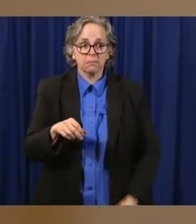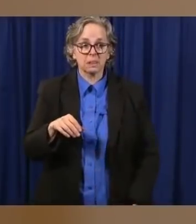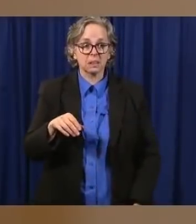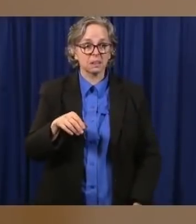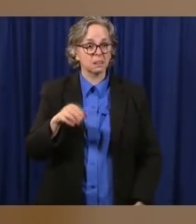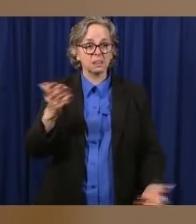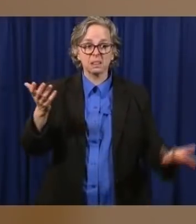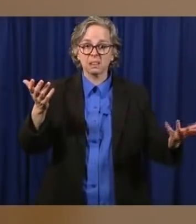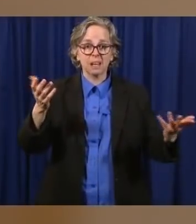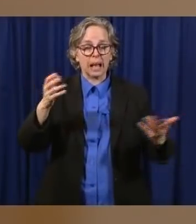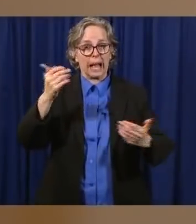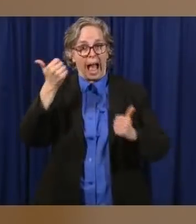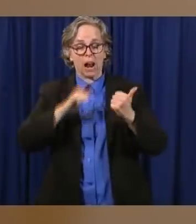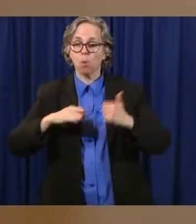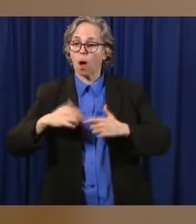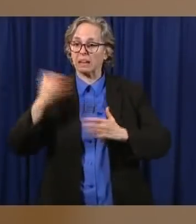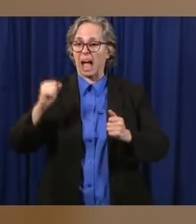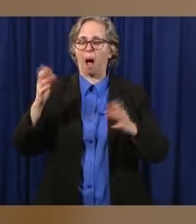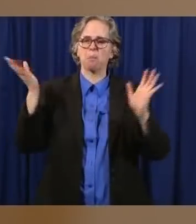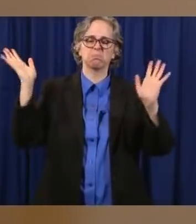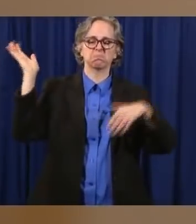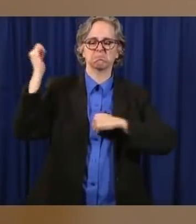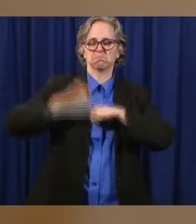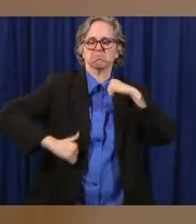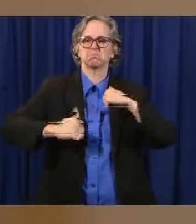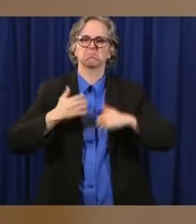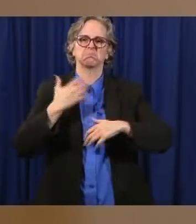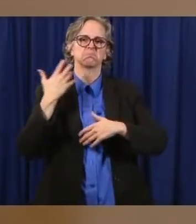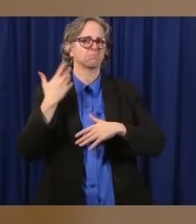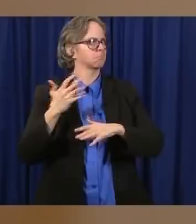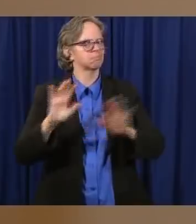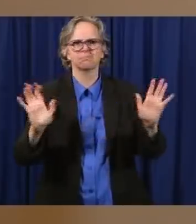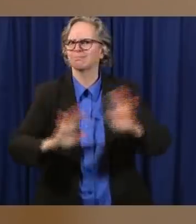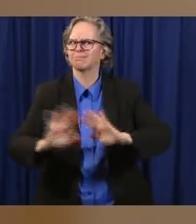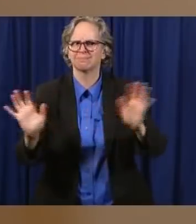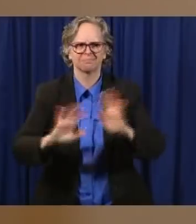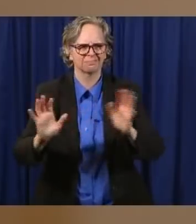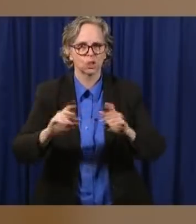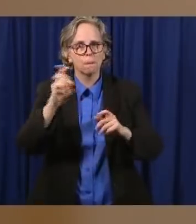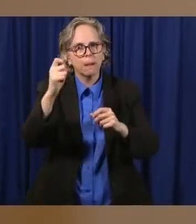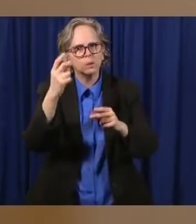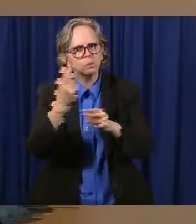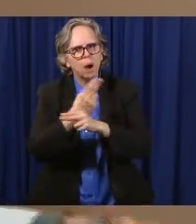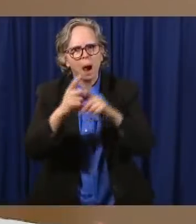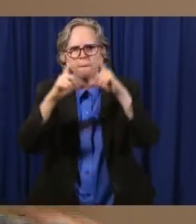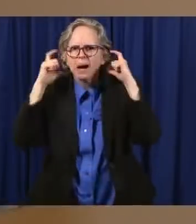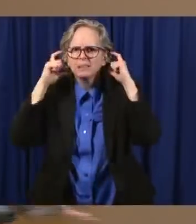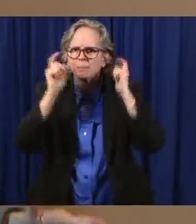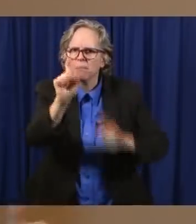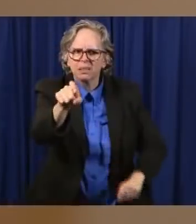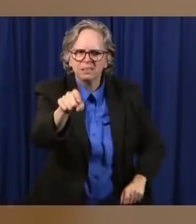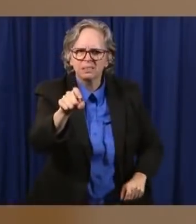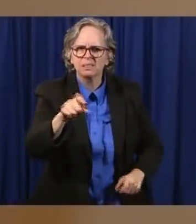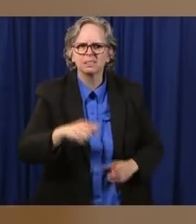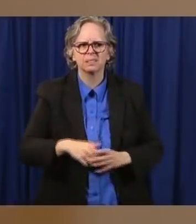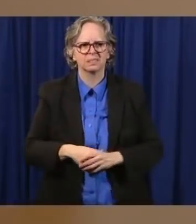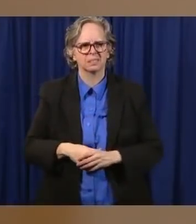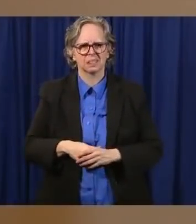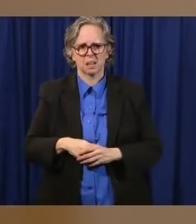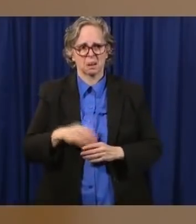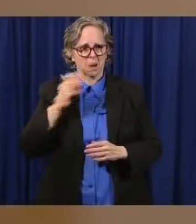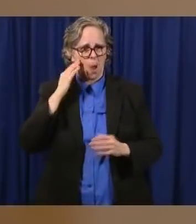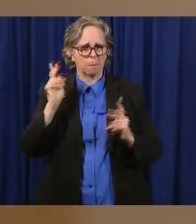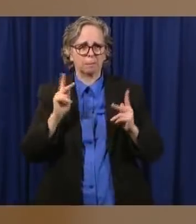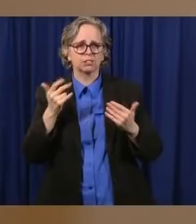masks. I've heard of people trying to do an outdoor campfire with people like way across from each